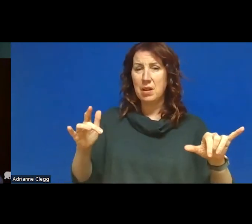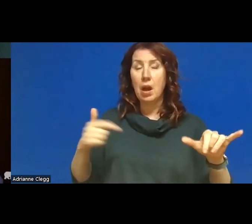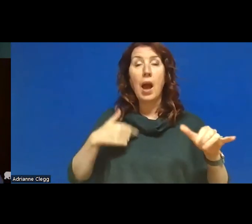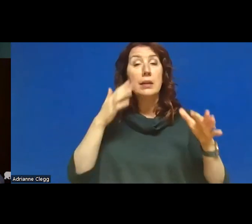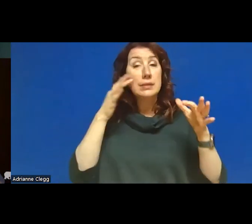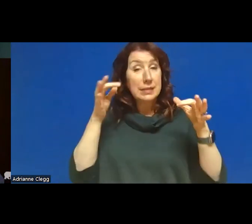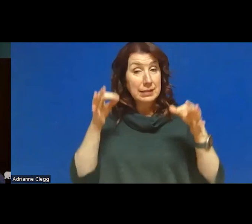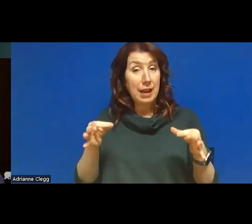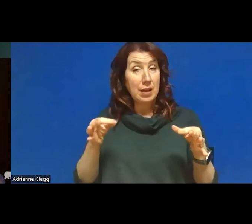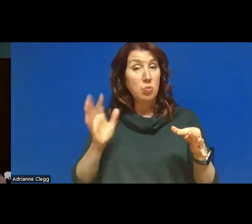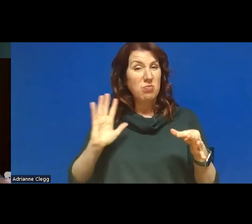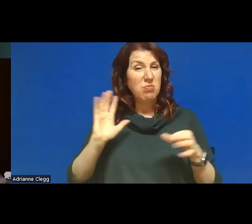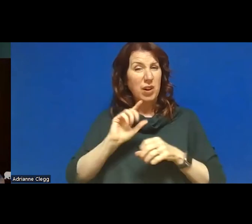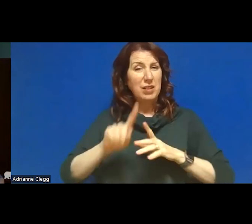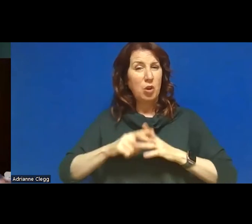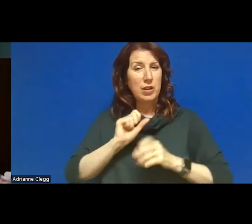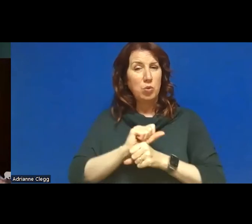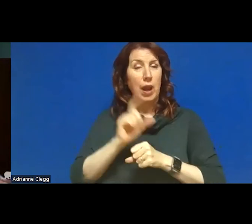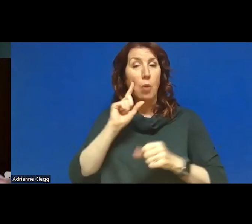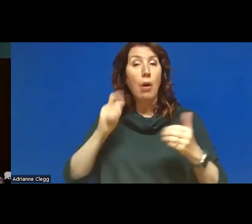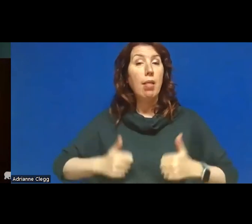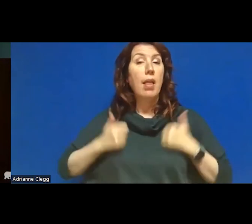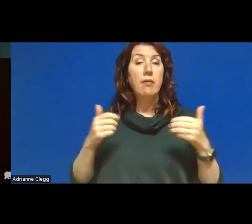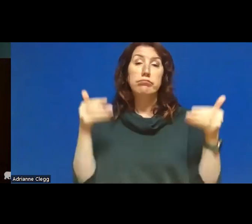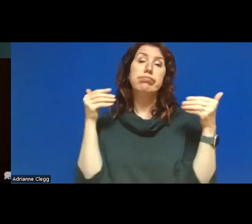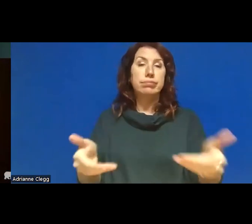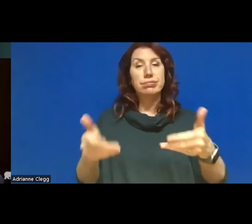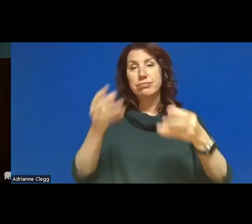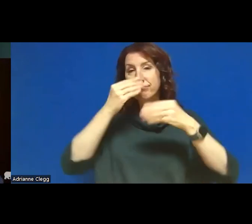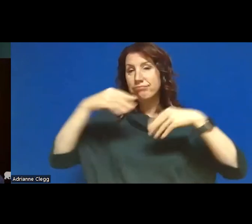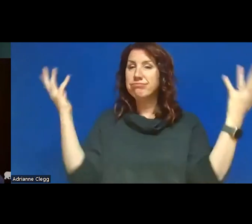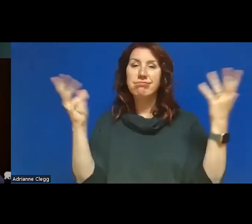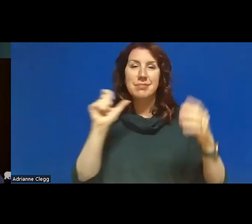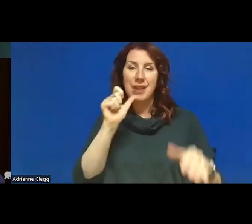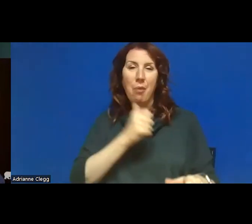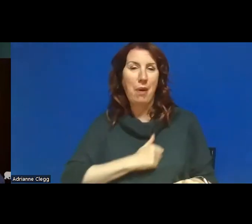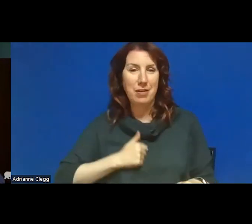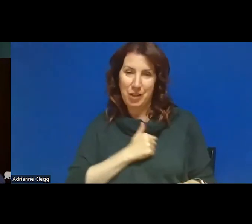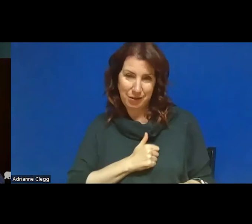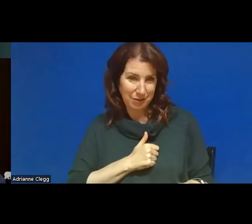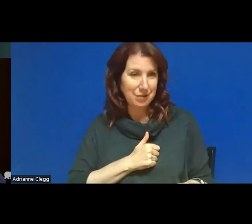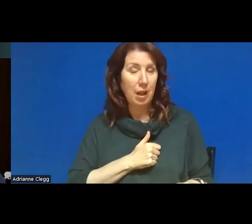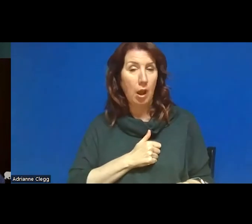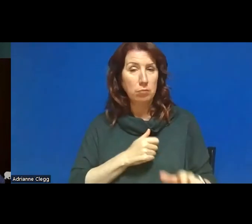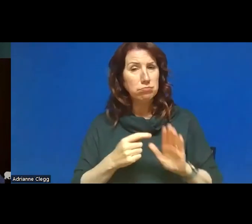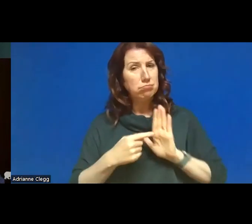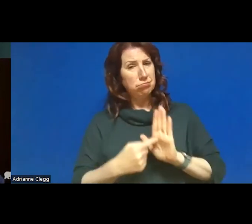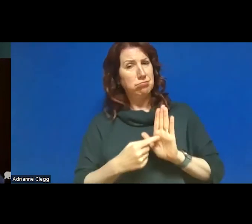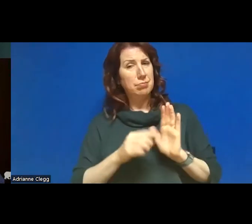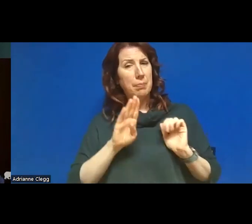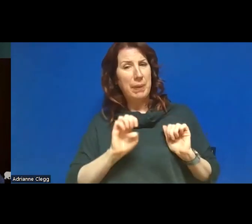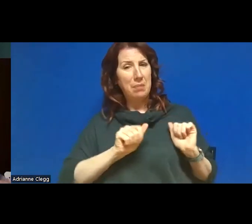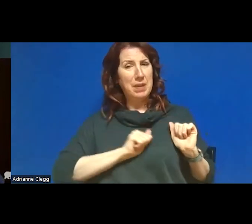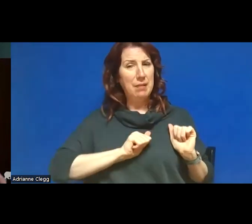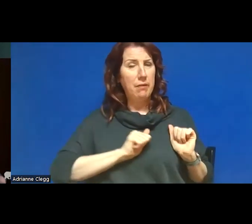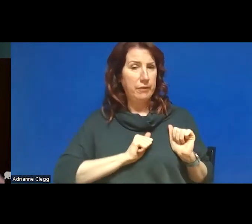unapologetically. That is my version of freedom. That I'm going to press upon the moments